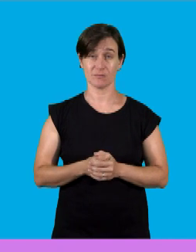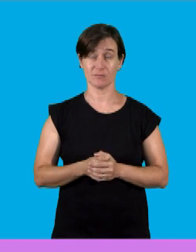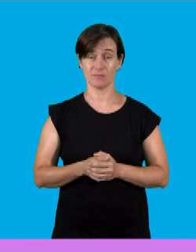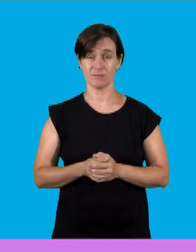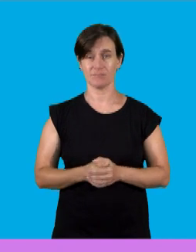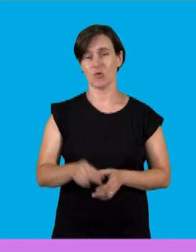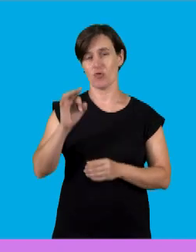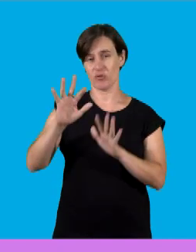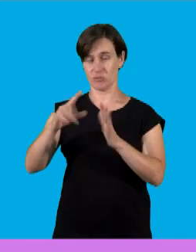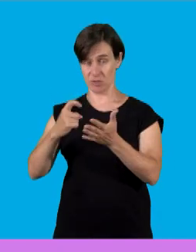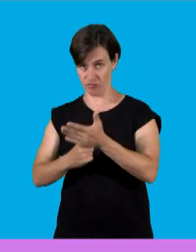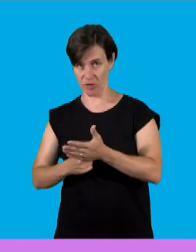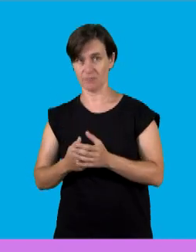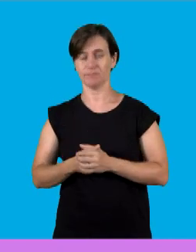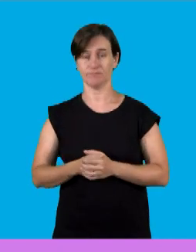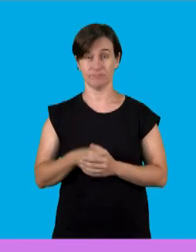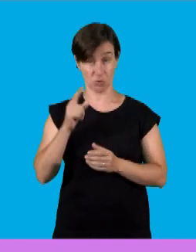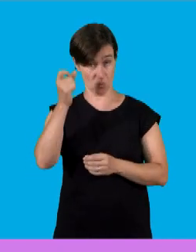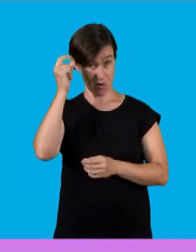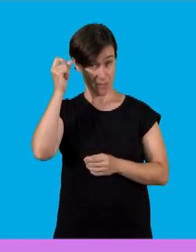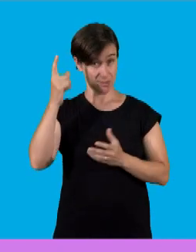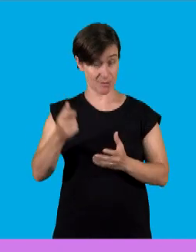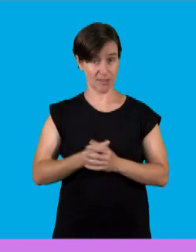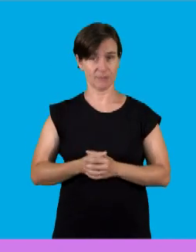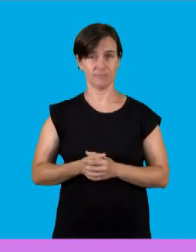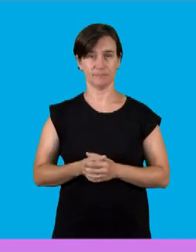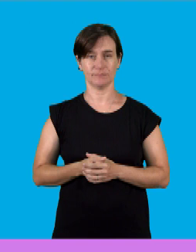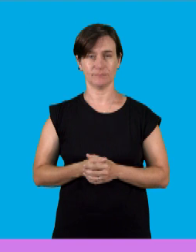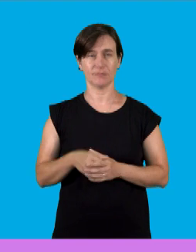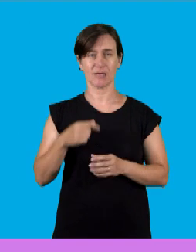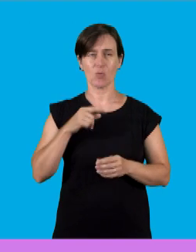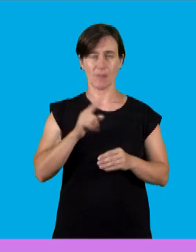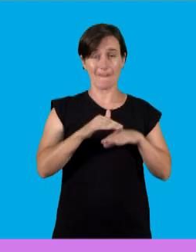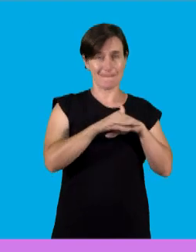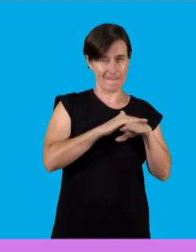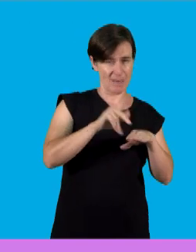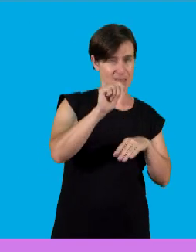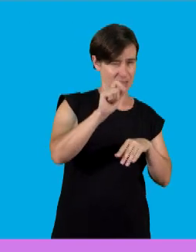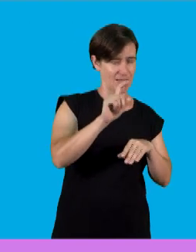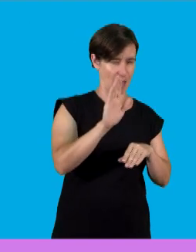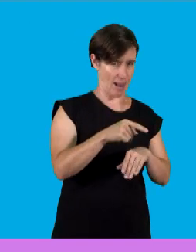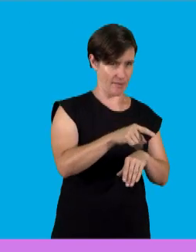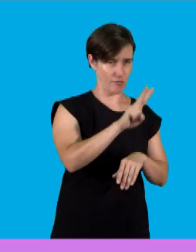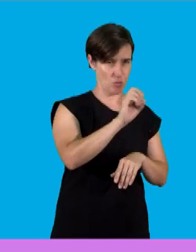right, 310 rand. Are we clear on that? Now let's keep our basic tax here,